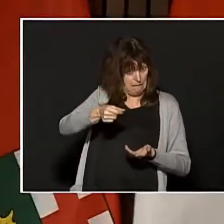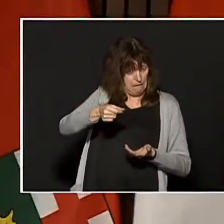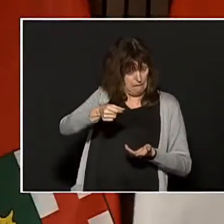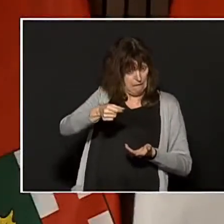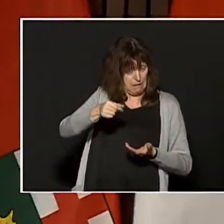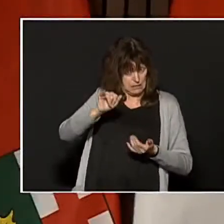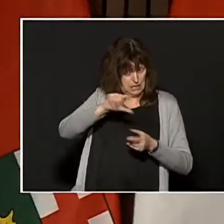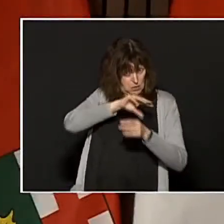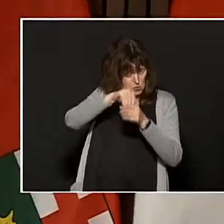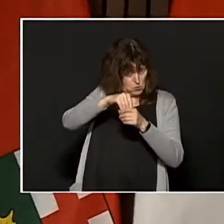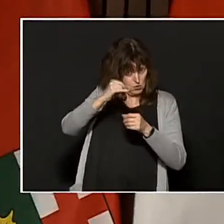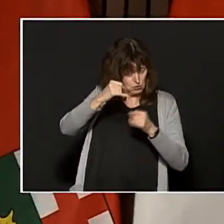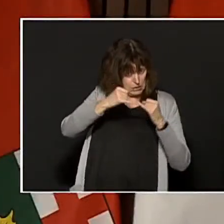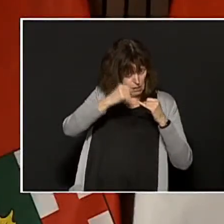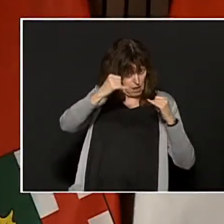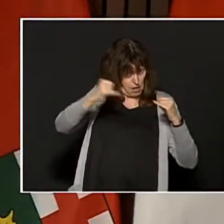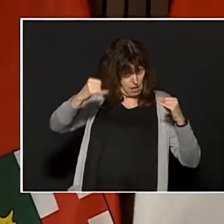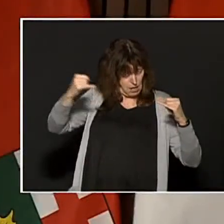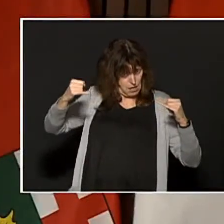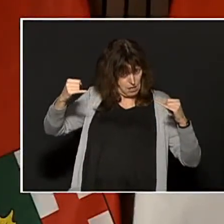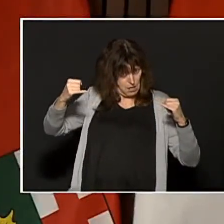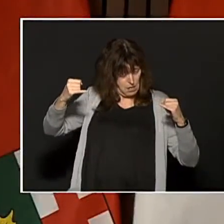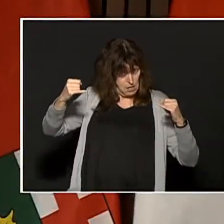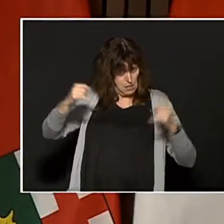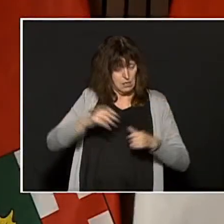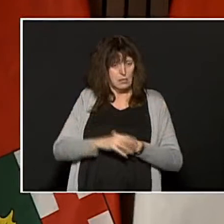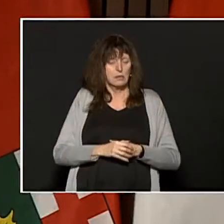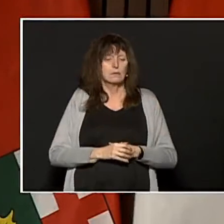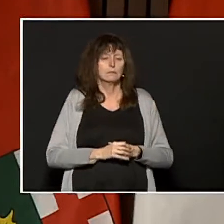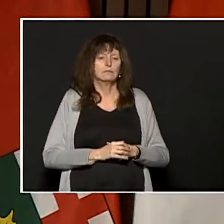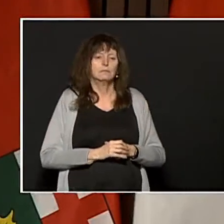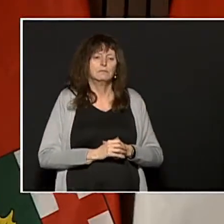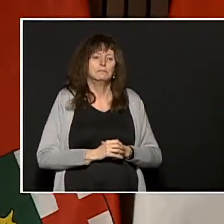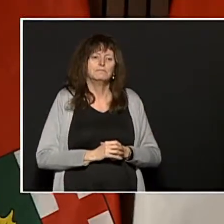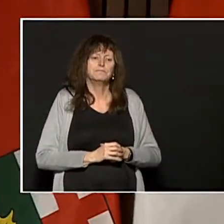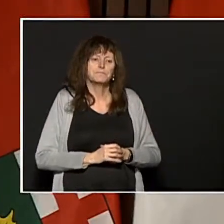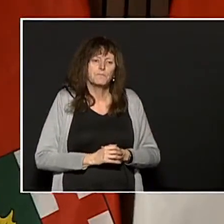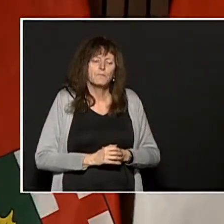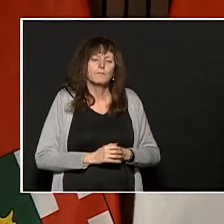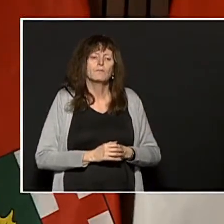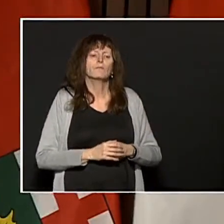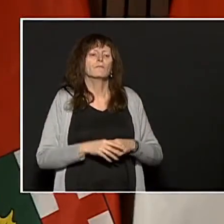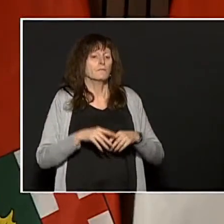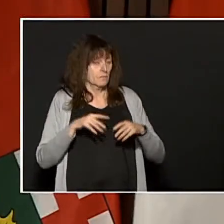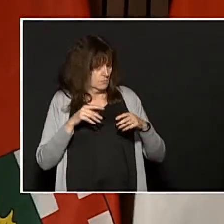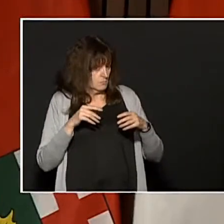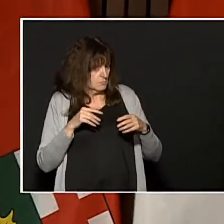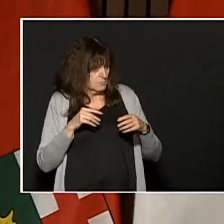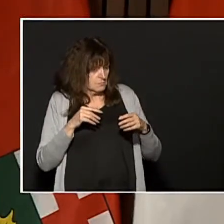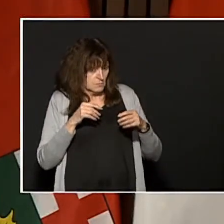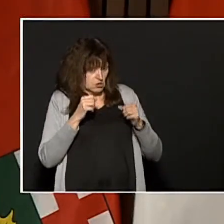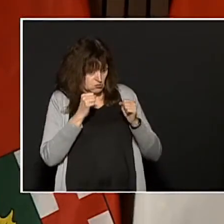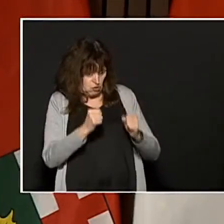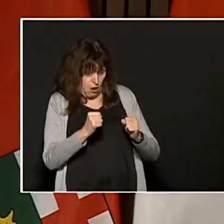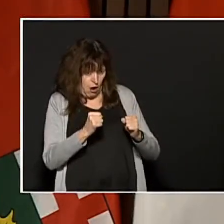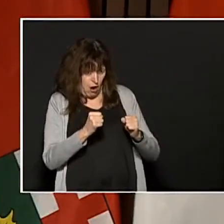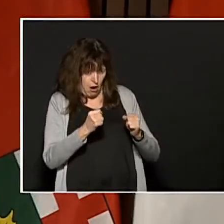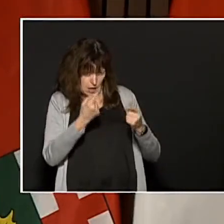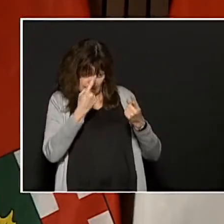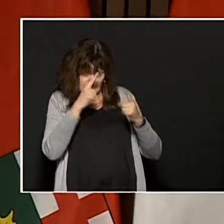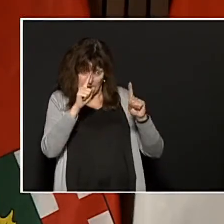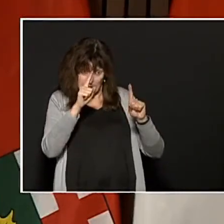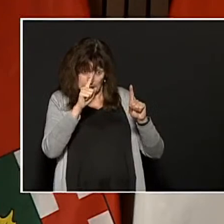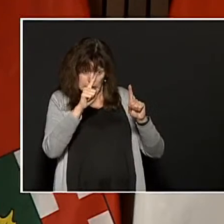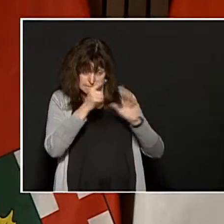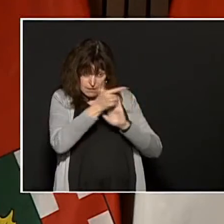modeled the strong effective sick pay as beginning immediately, lasting